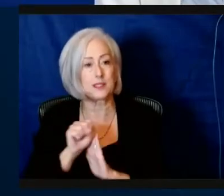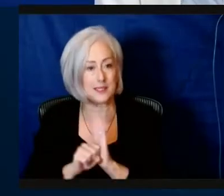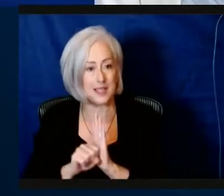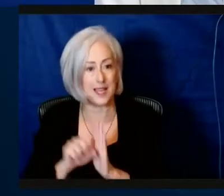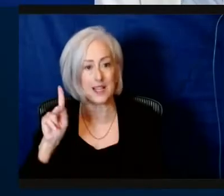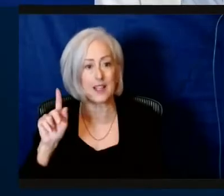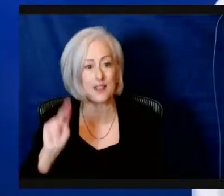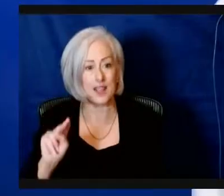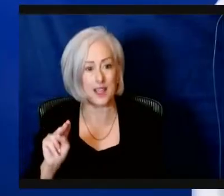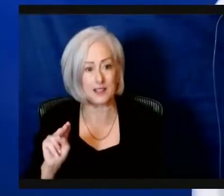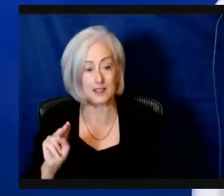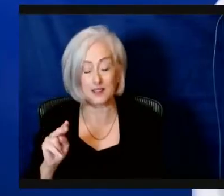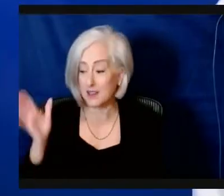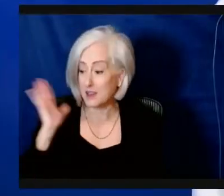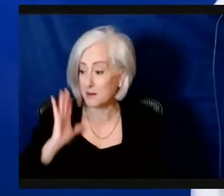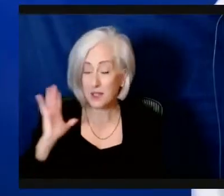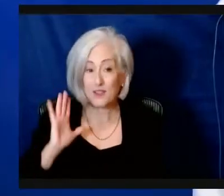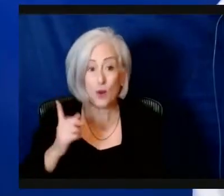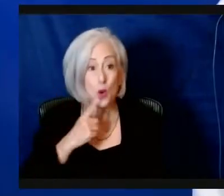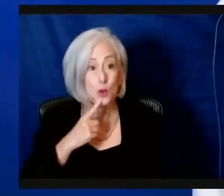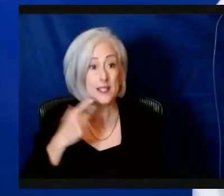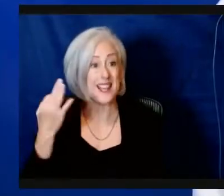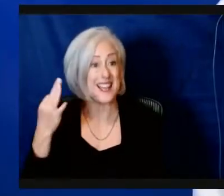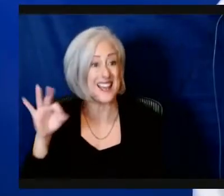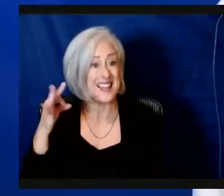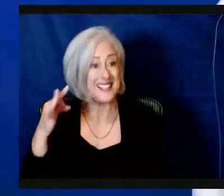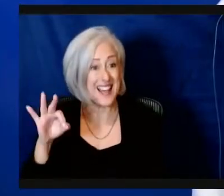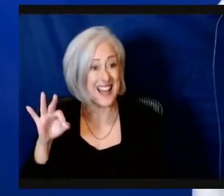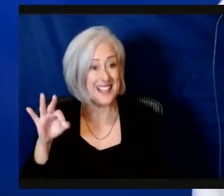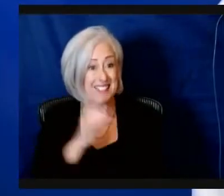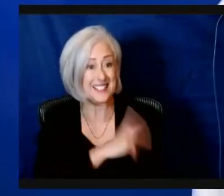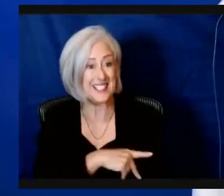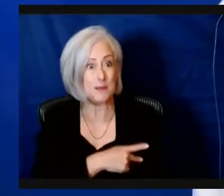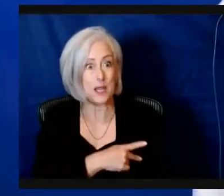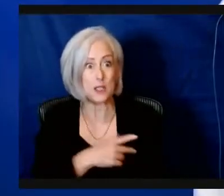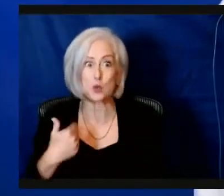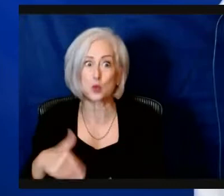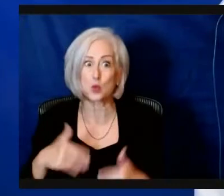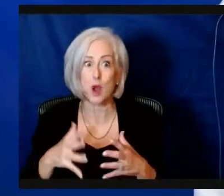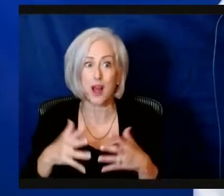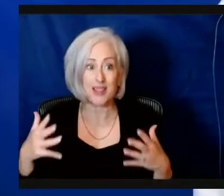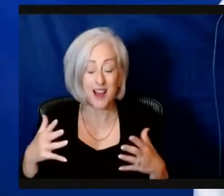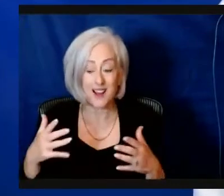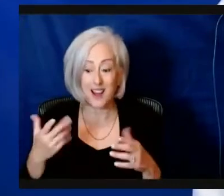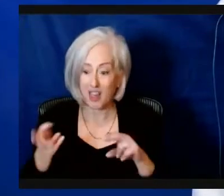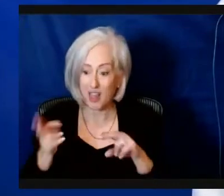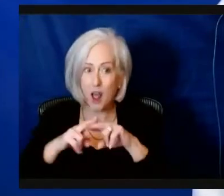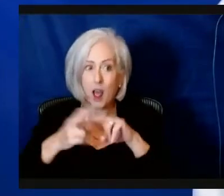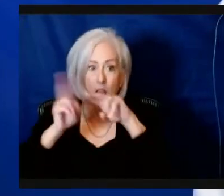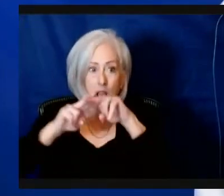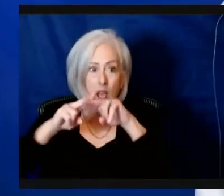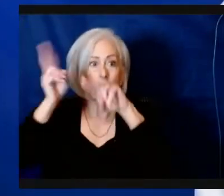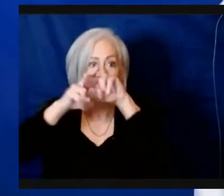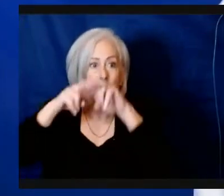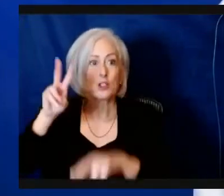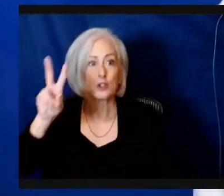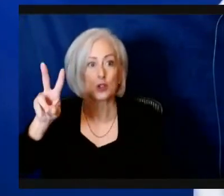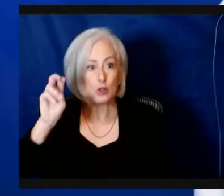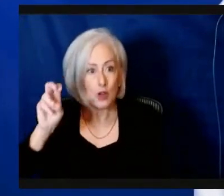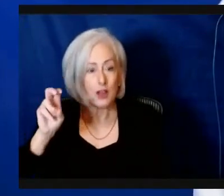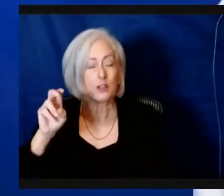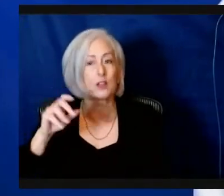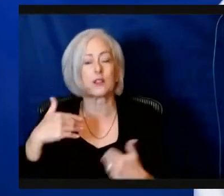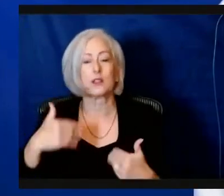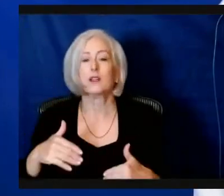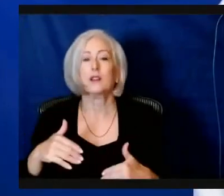day, we used to, oh, that was a lot. And then we got up to 225, 240 patients. We're like, okay, 19 is like a Yeah. walk in the park. But for if you're sick with COVID, it's still not a walk in the